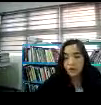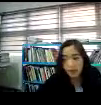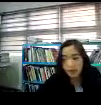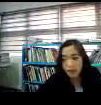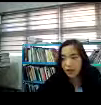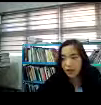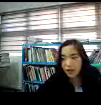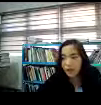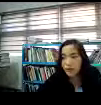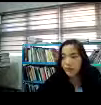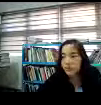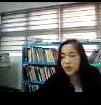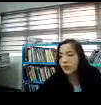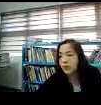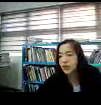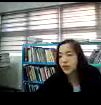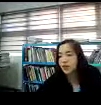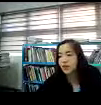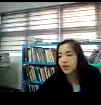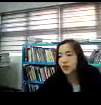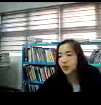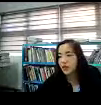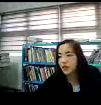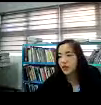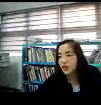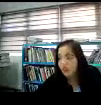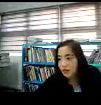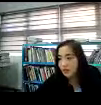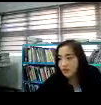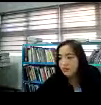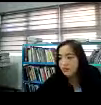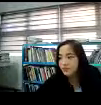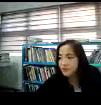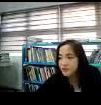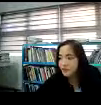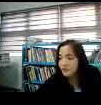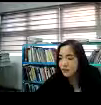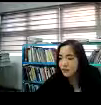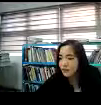So kasama niya ang ano. So pwede tayong maglagay ng subject.